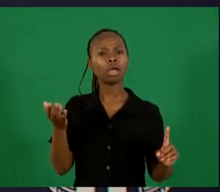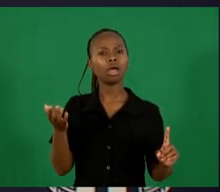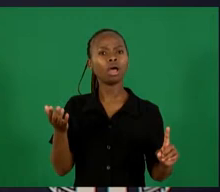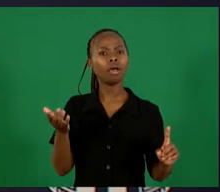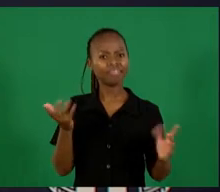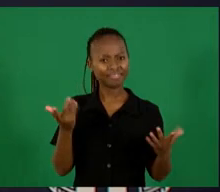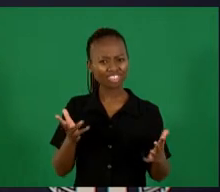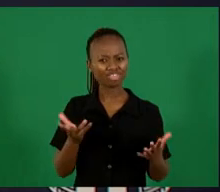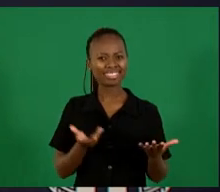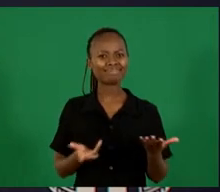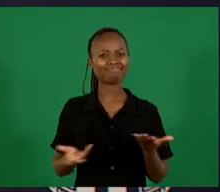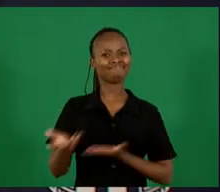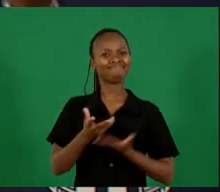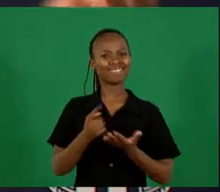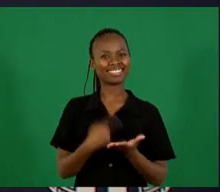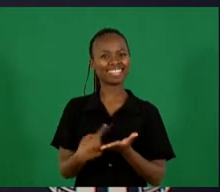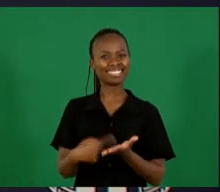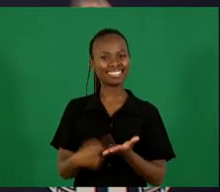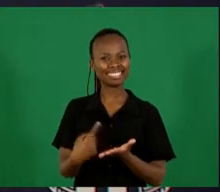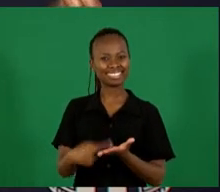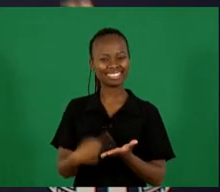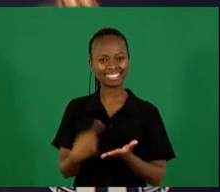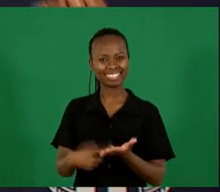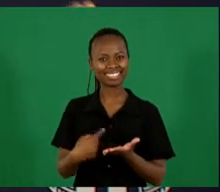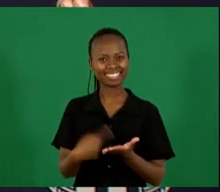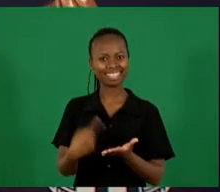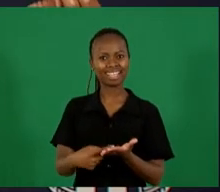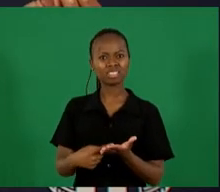balance of the views tilted towards a